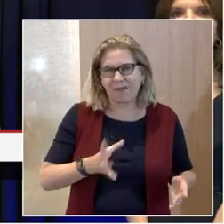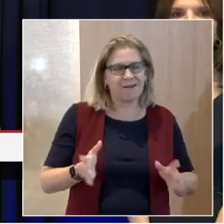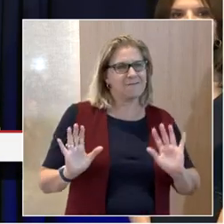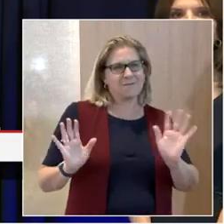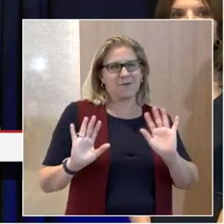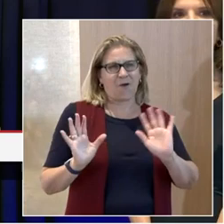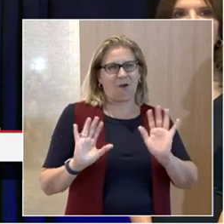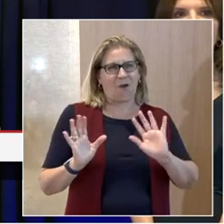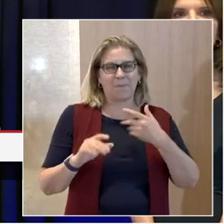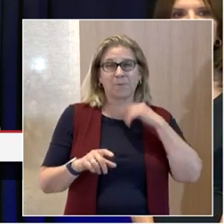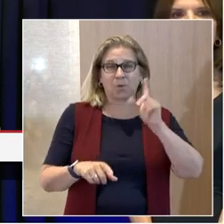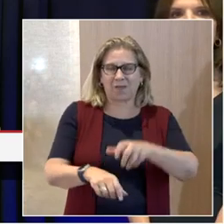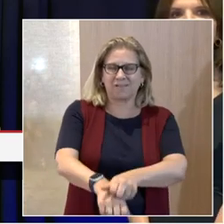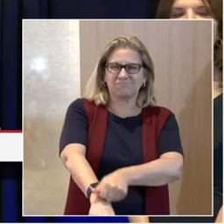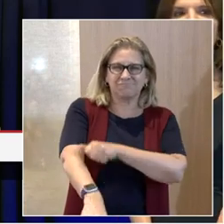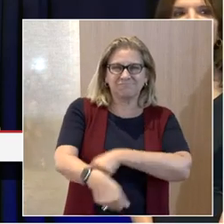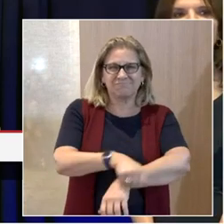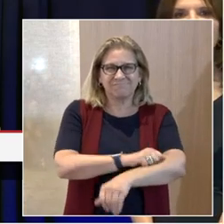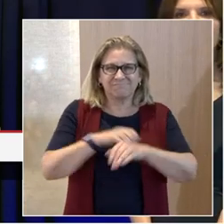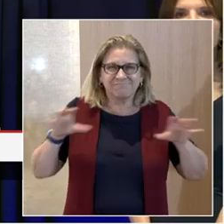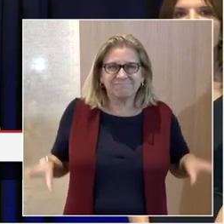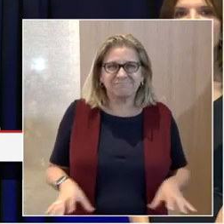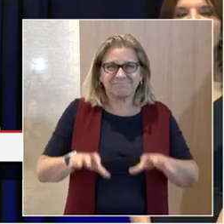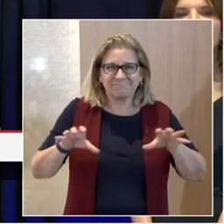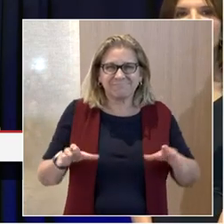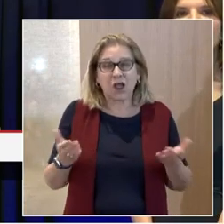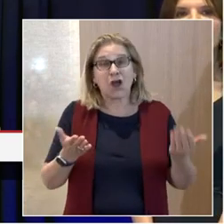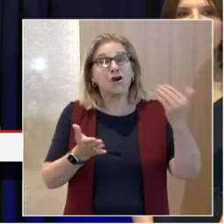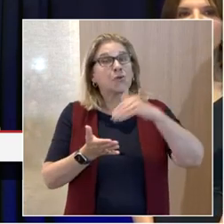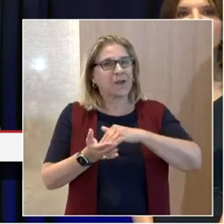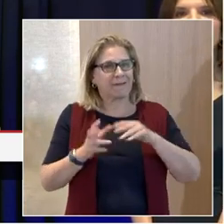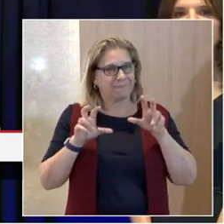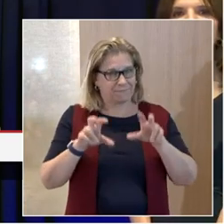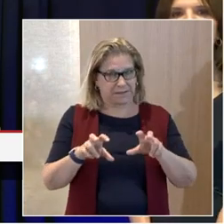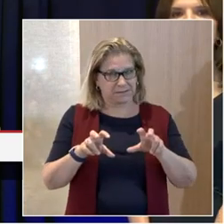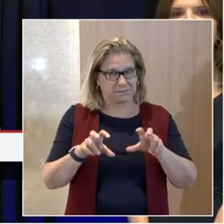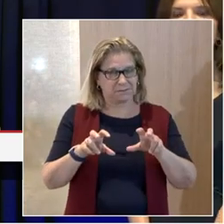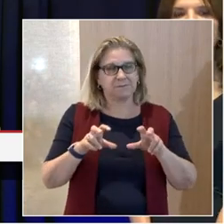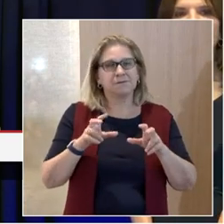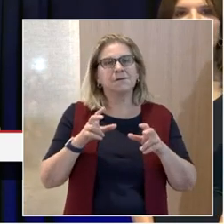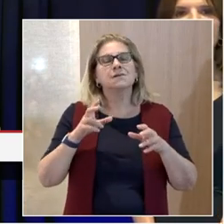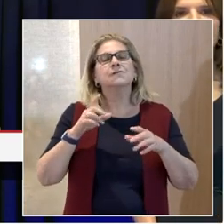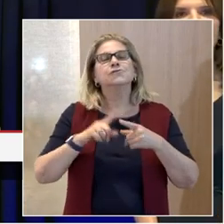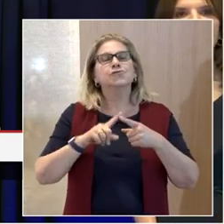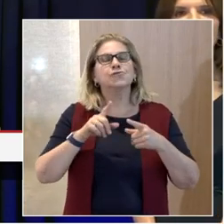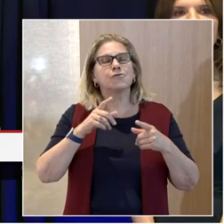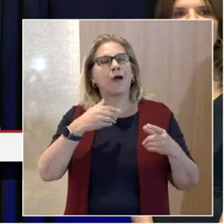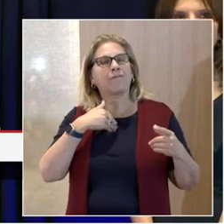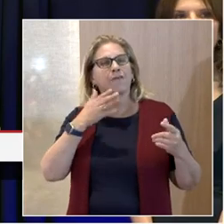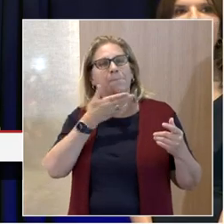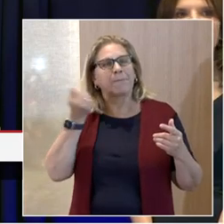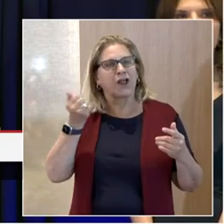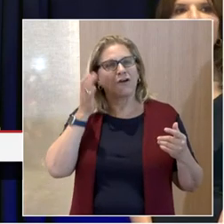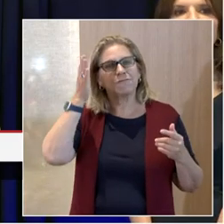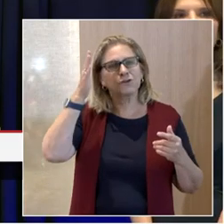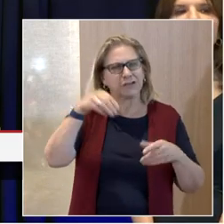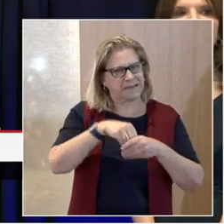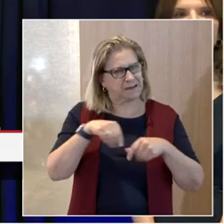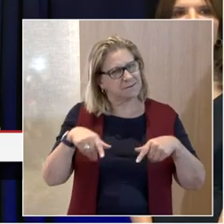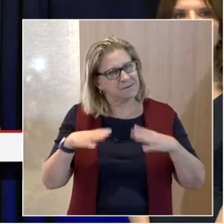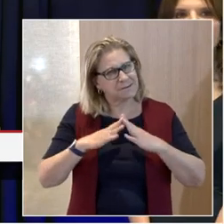to take bold steps to invest in the future of our downtown and to cement its status as the economic engine for years to